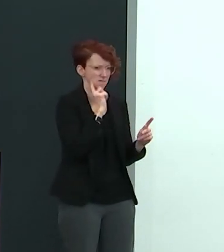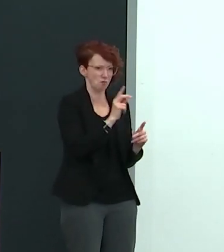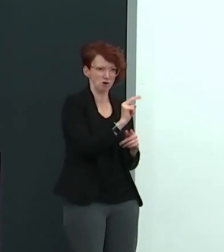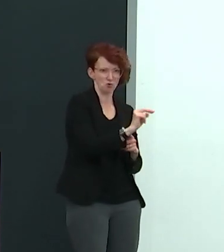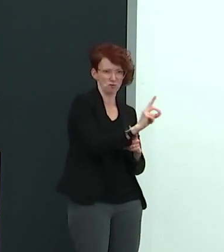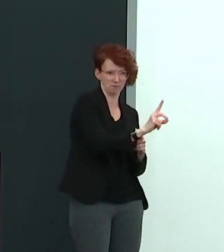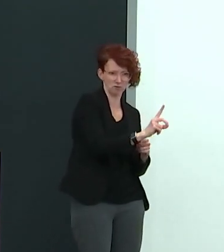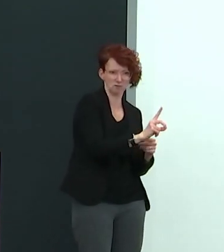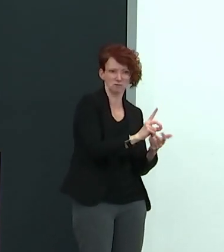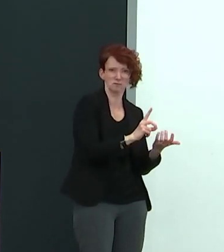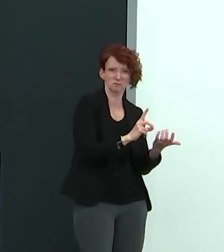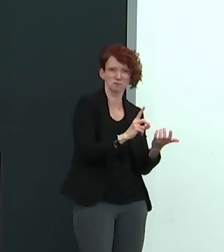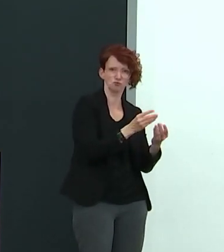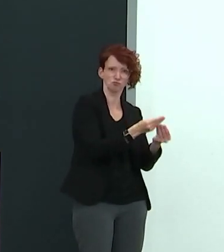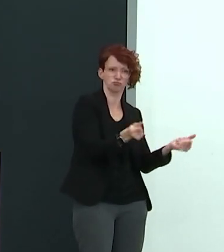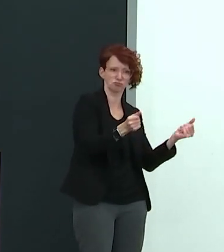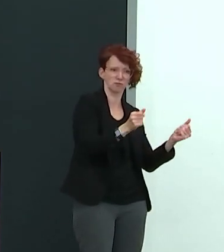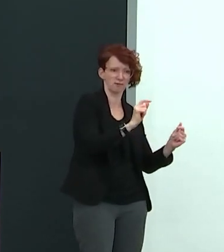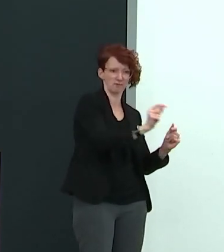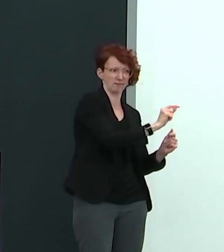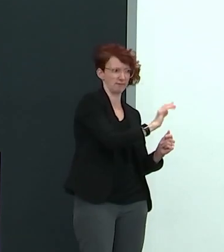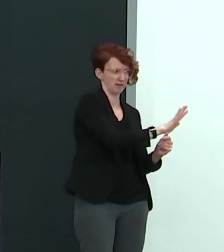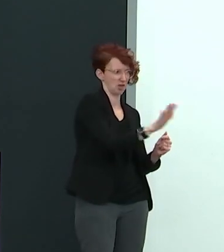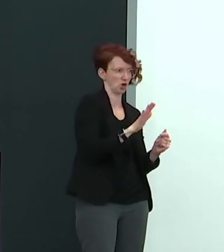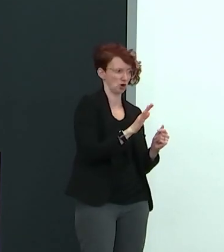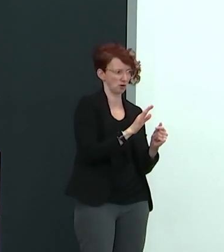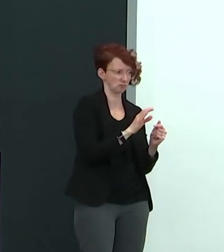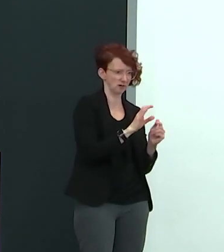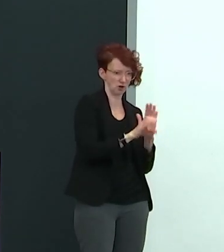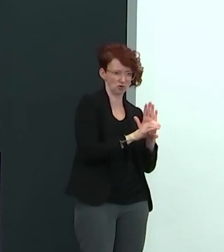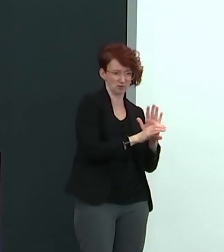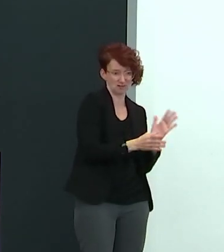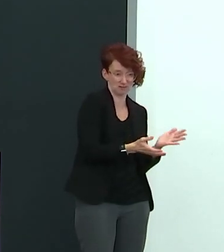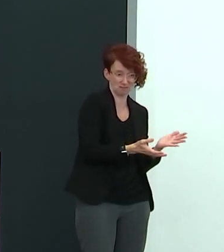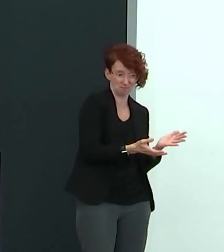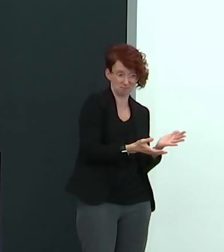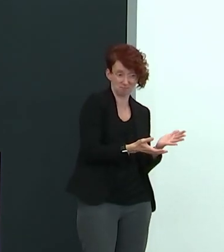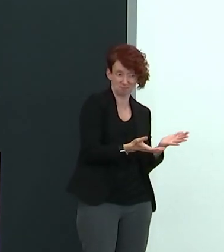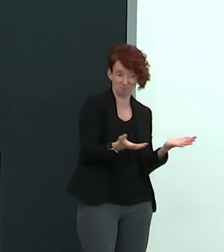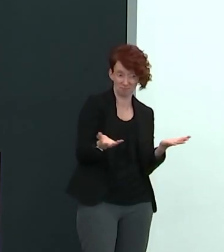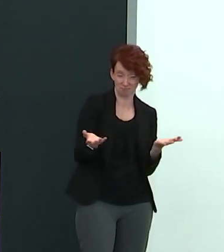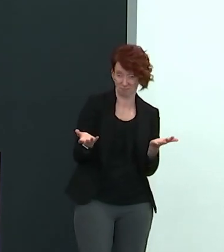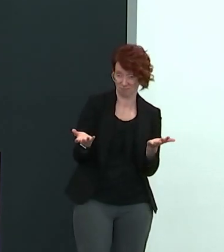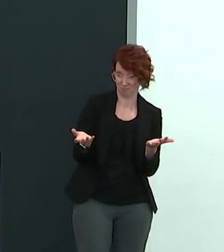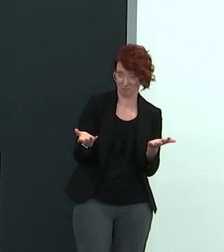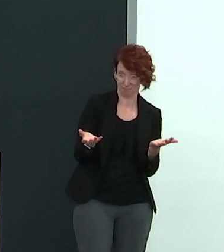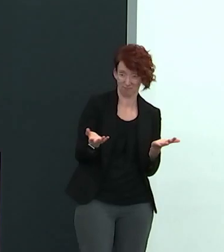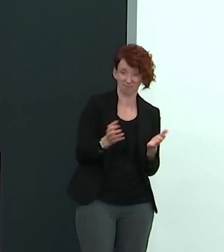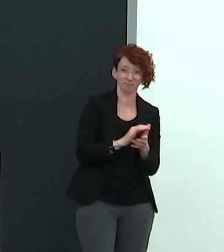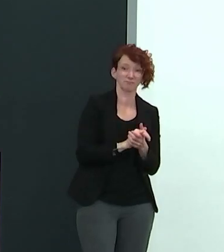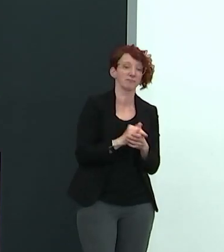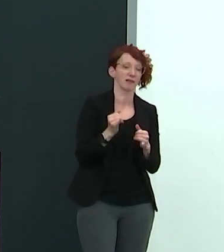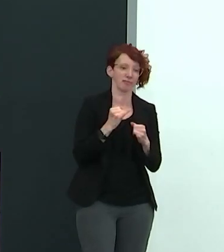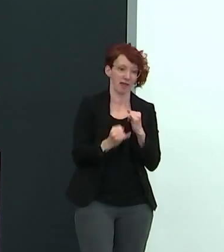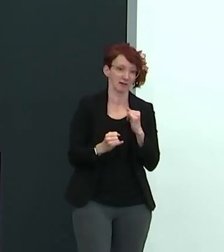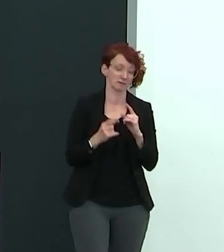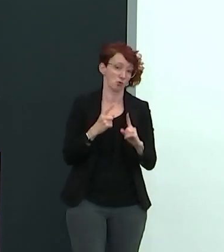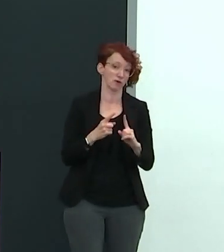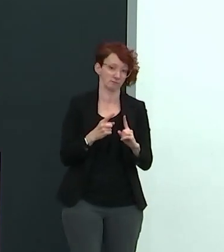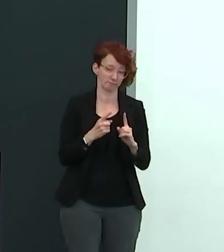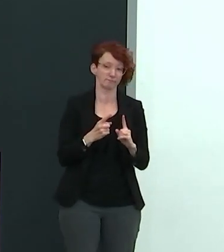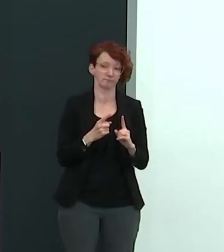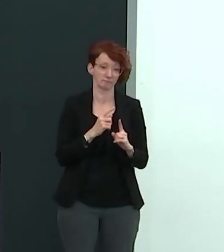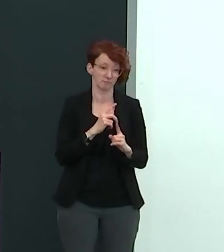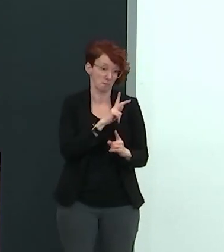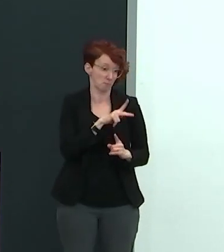we okay with the scientific community seeking to cure or eliminate the diversity of thought? Lastly, let's take this down to a